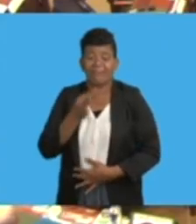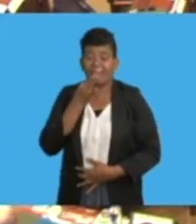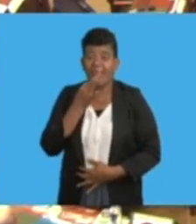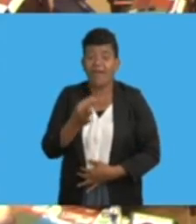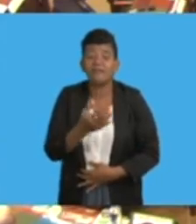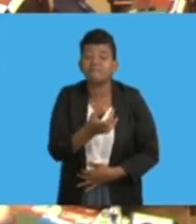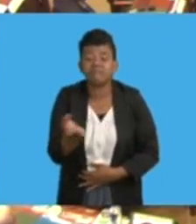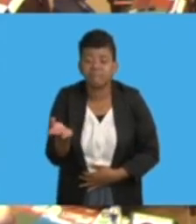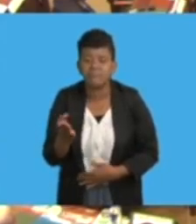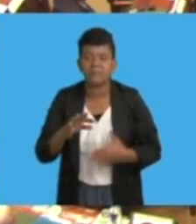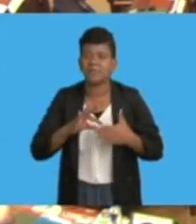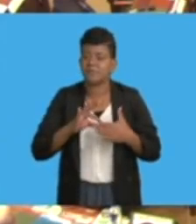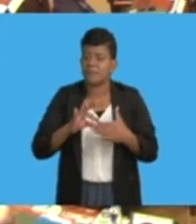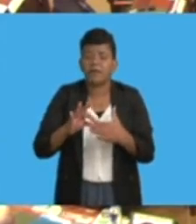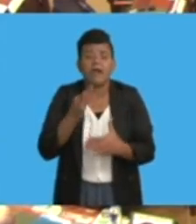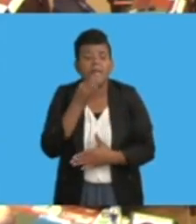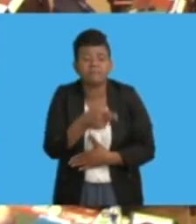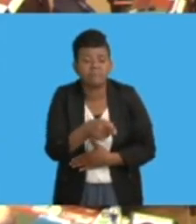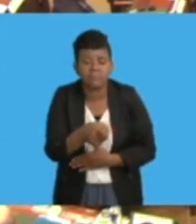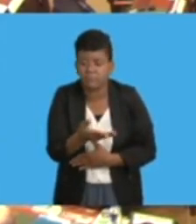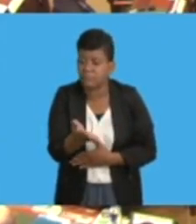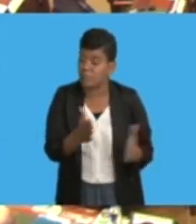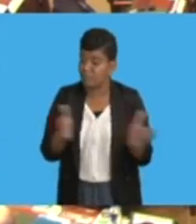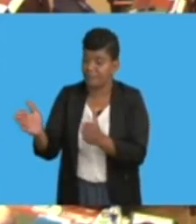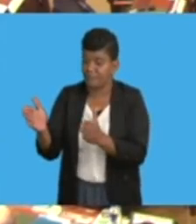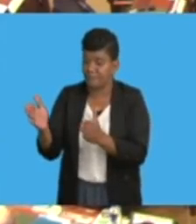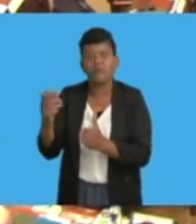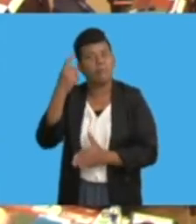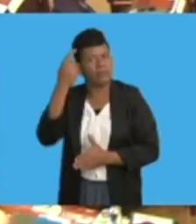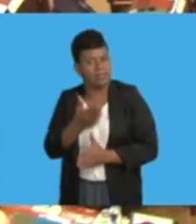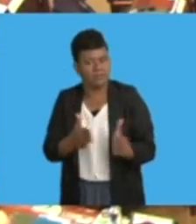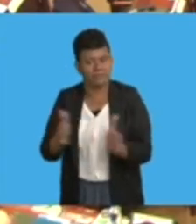call on the Honourable Leader of the Government in Parliament to move his motion.